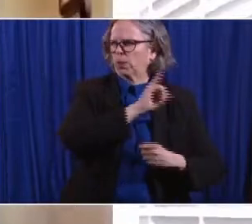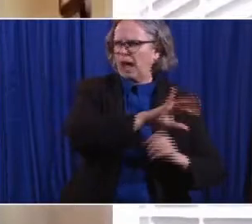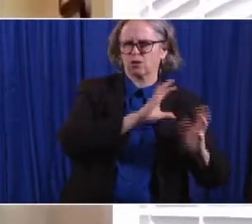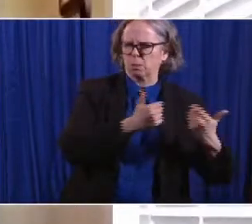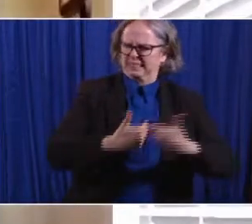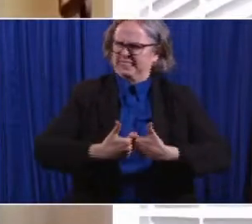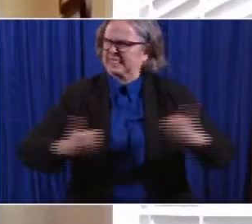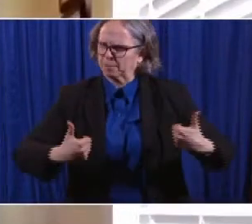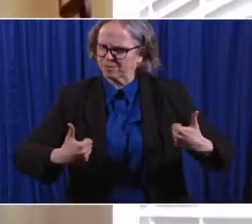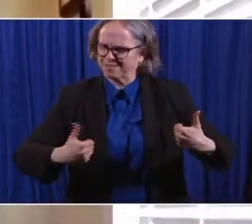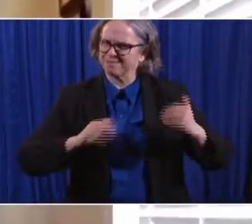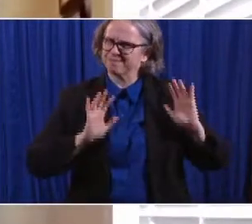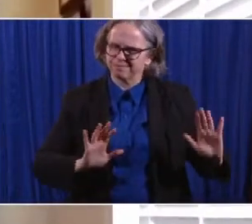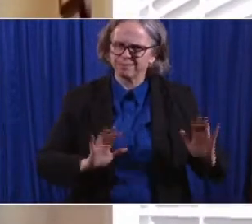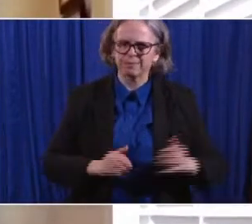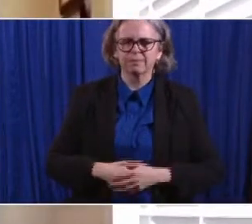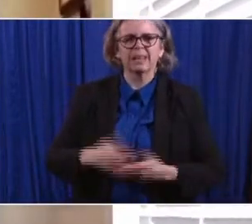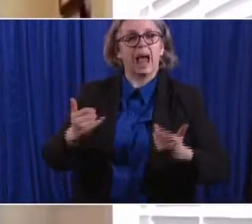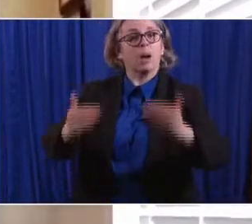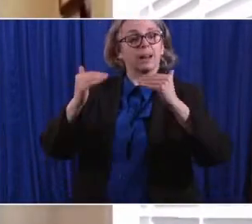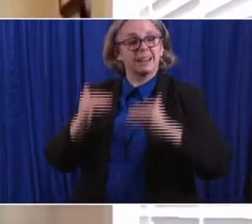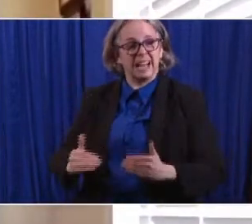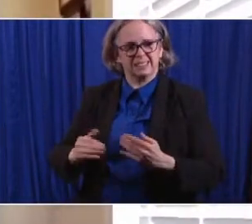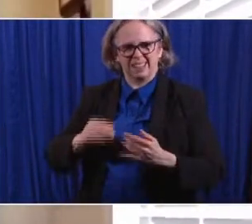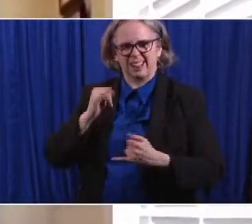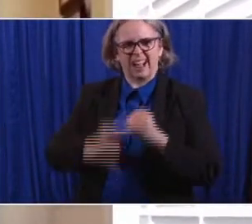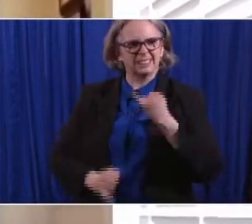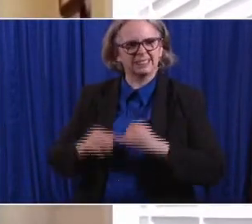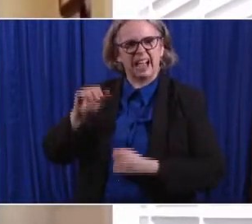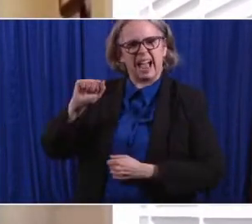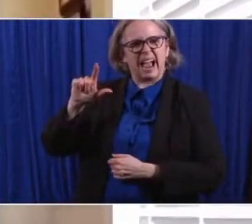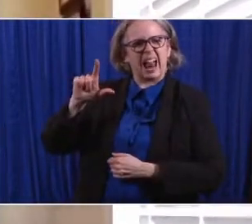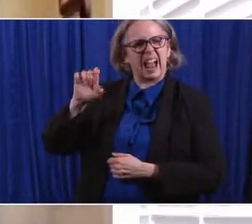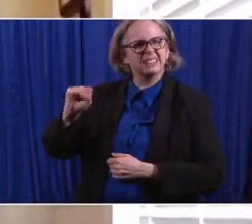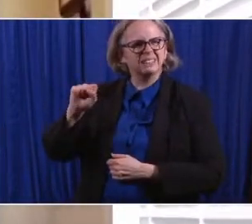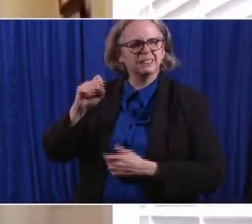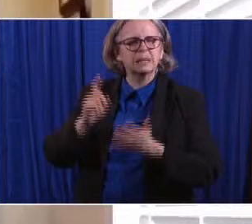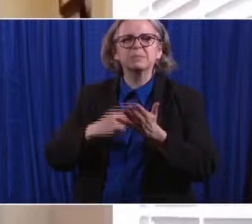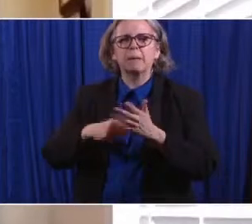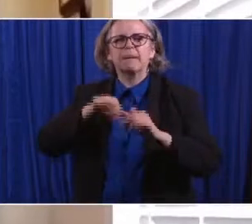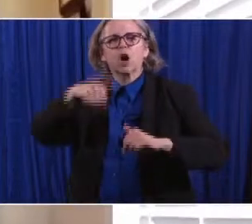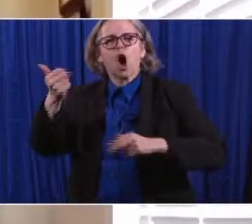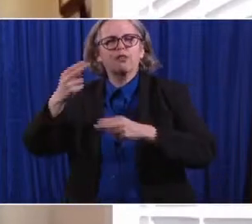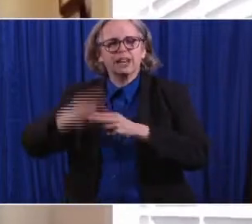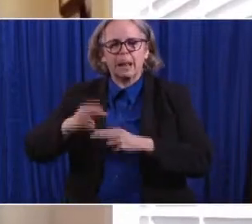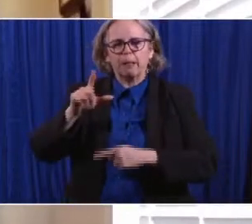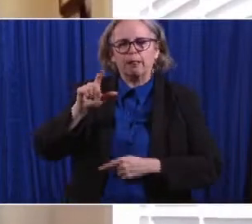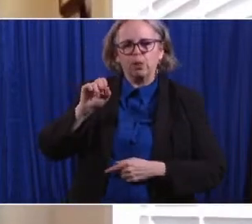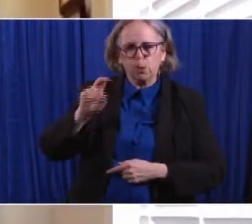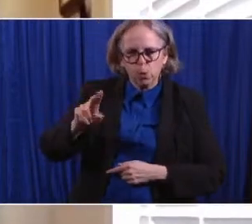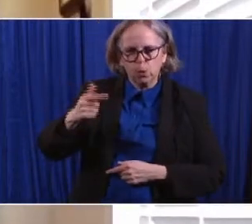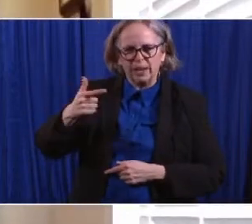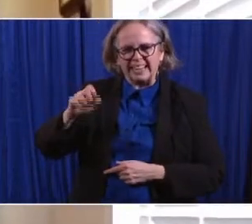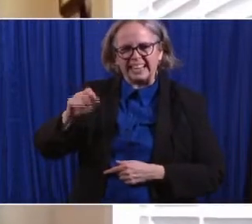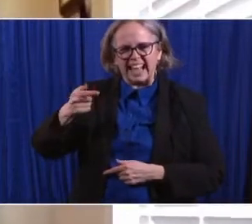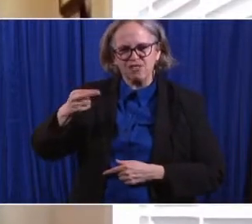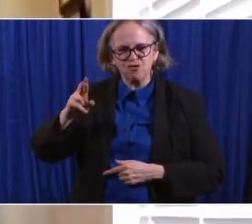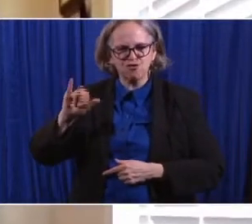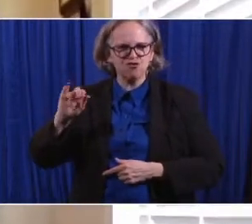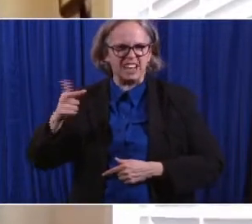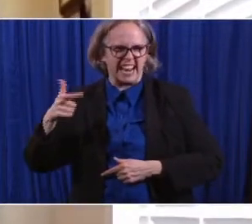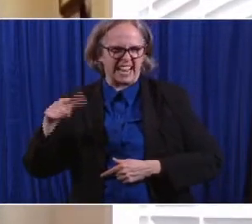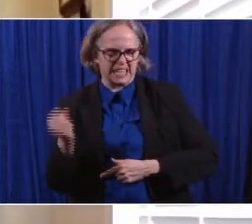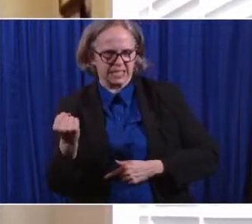amyotrophic lateral sclerosis, ALS, also known as Lou Gehrig's disease, is a very serious, though